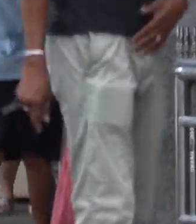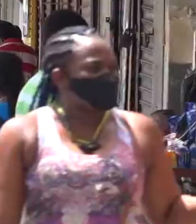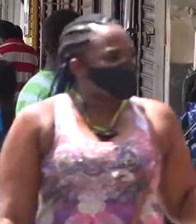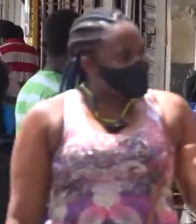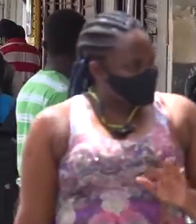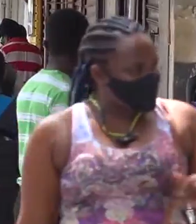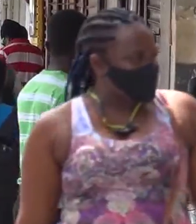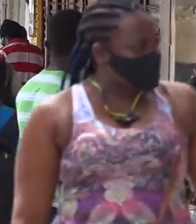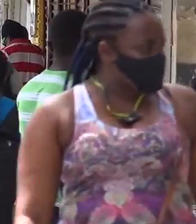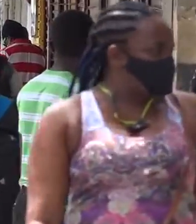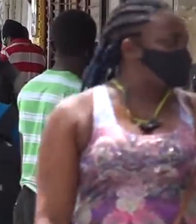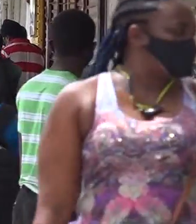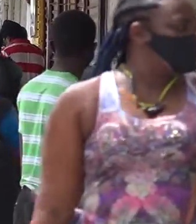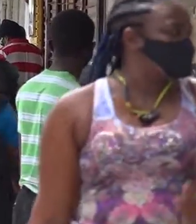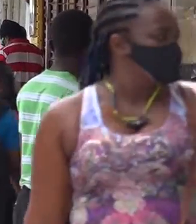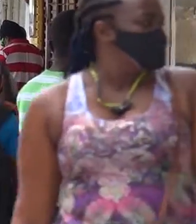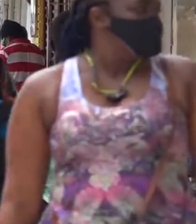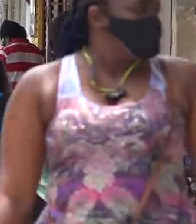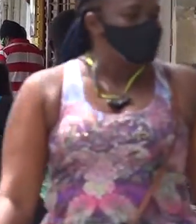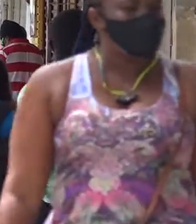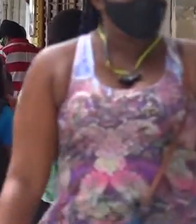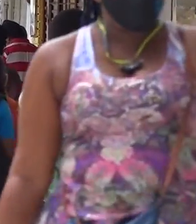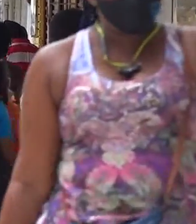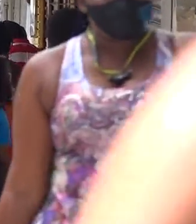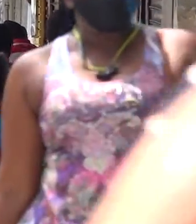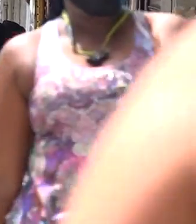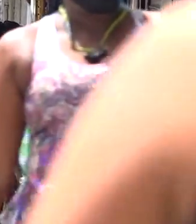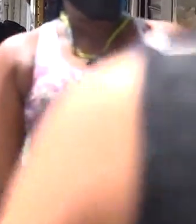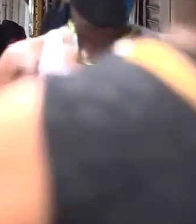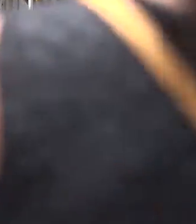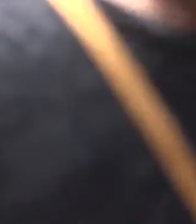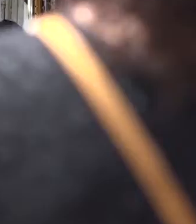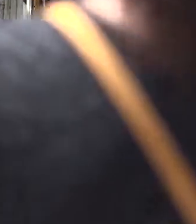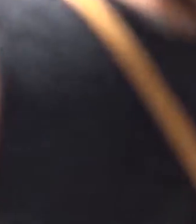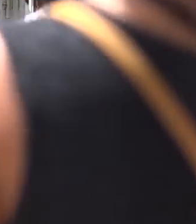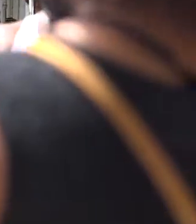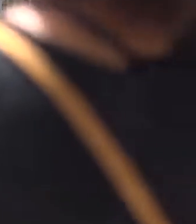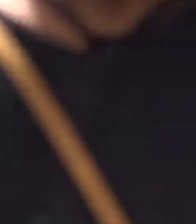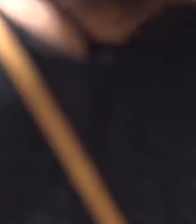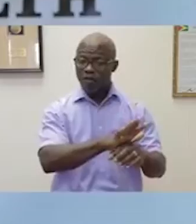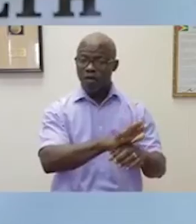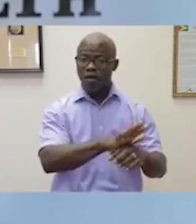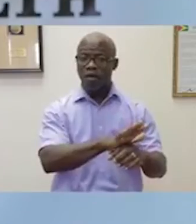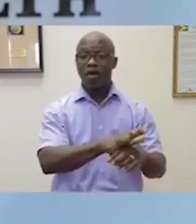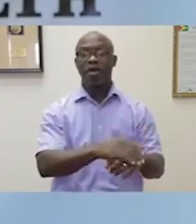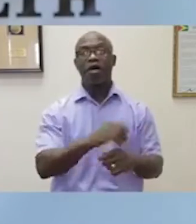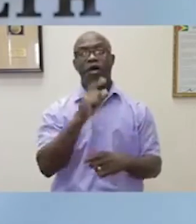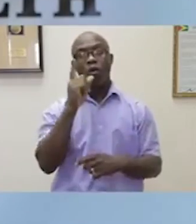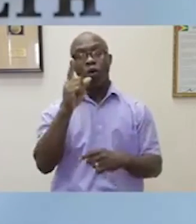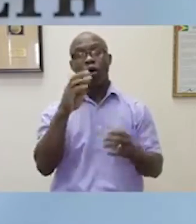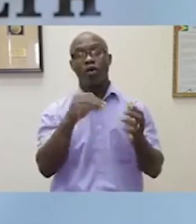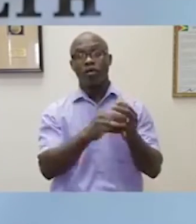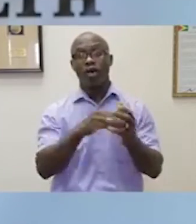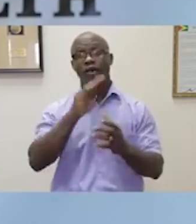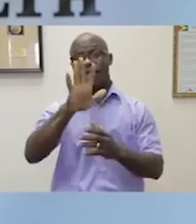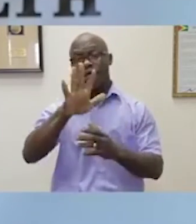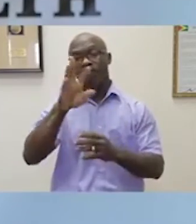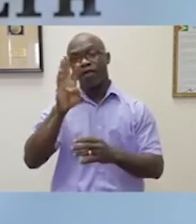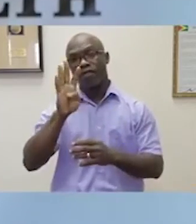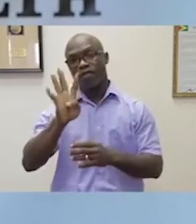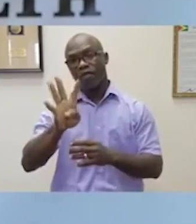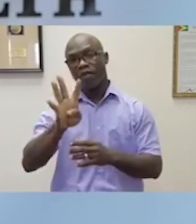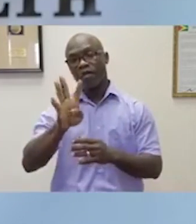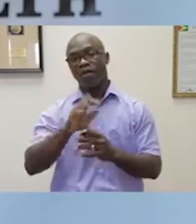recoveries. However, health officials are seriously warning against the continuance of lax behavior. Doctor of Primary Health Care Dr.